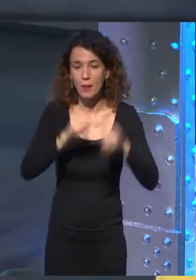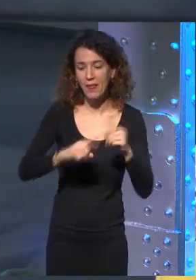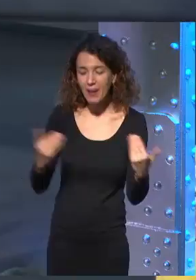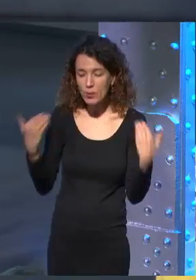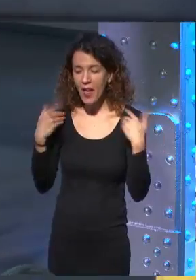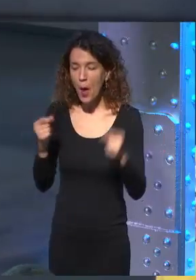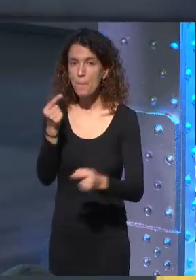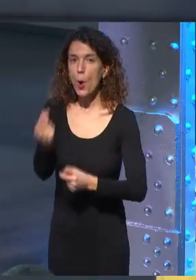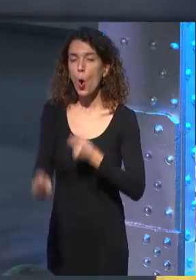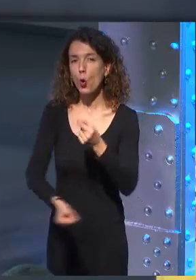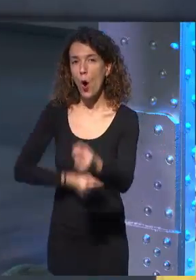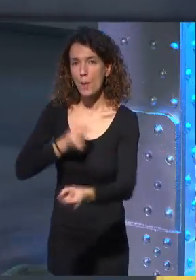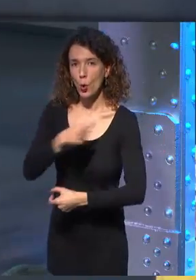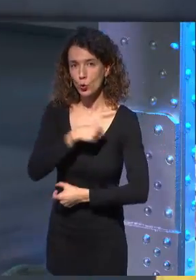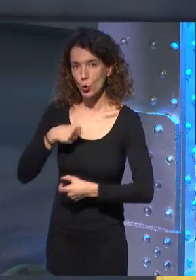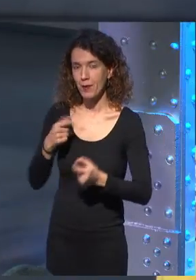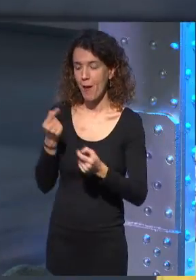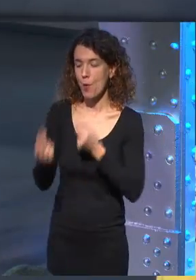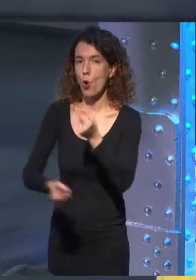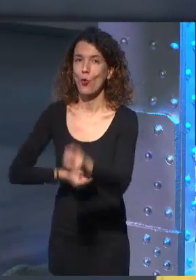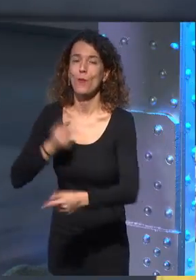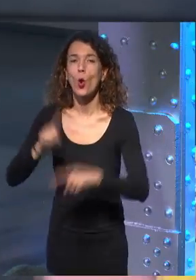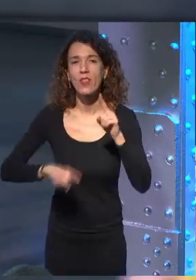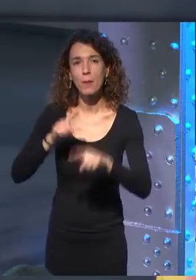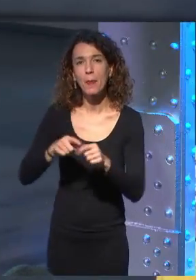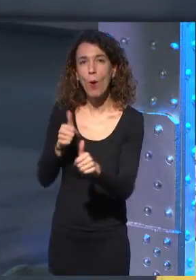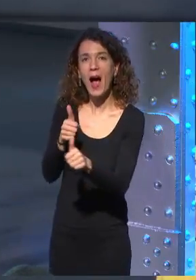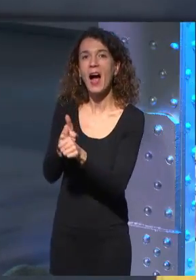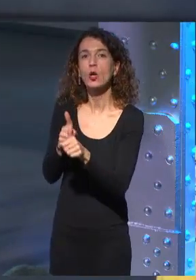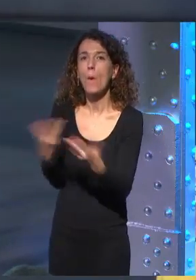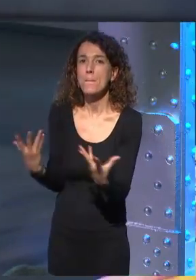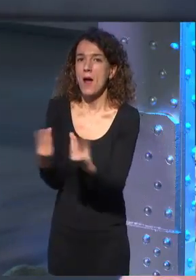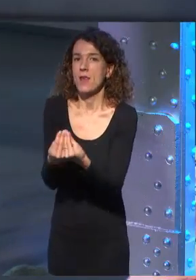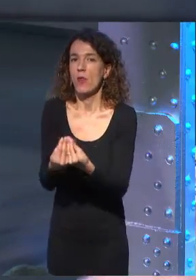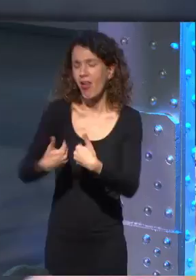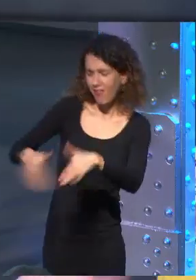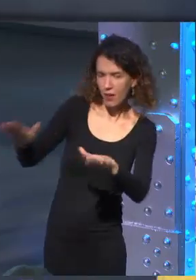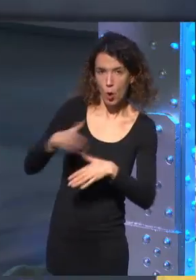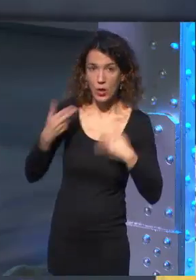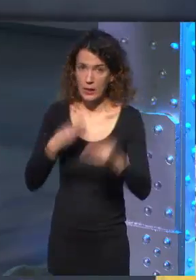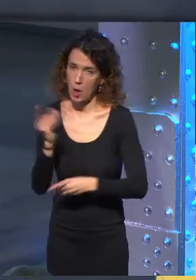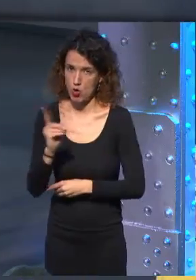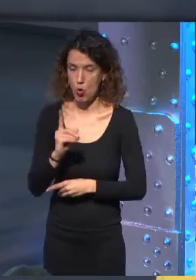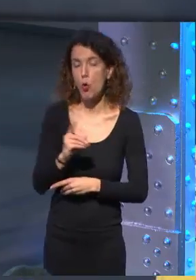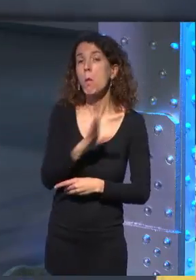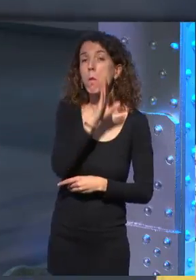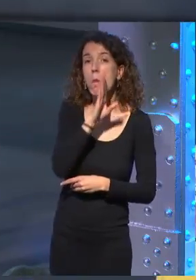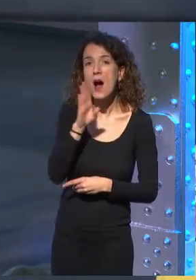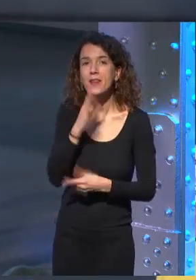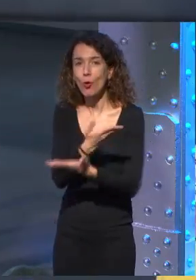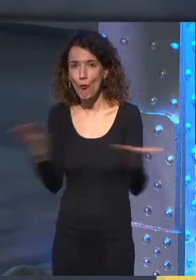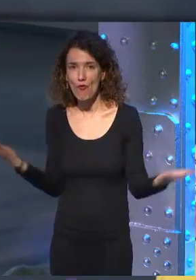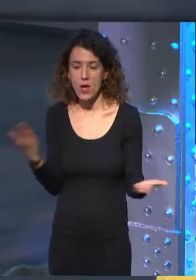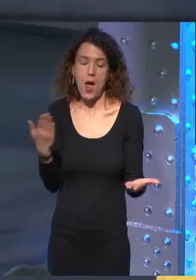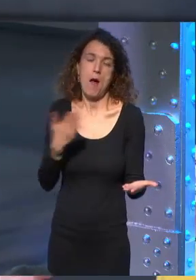so many years. So it's about giving a progressive responsibility, more autonomy, always being together and never